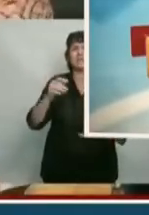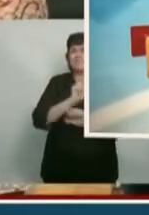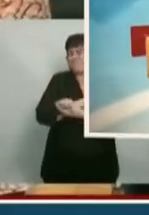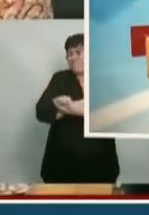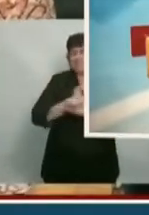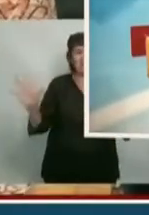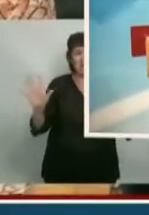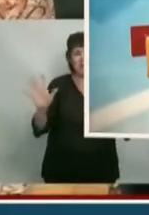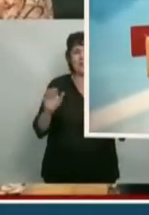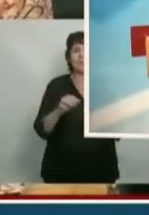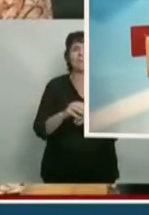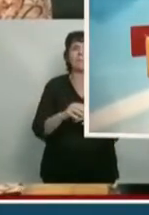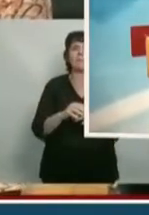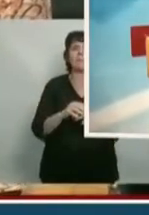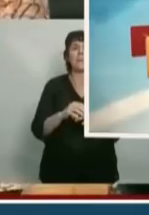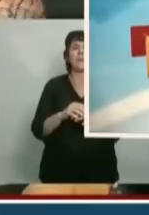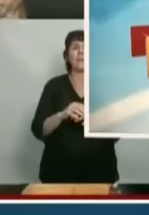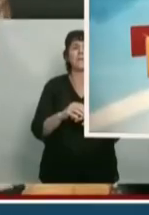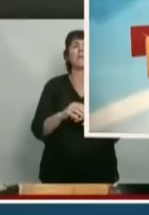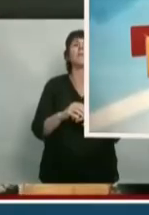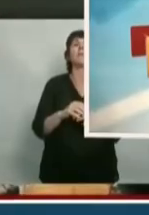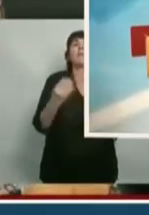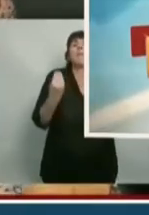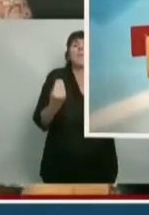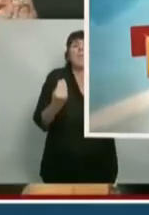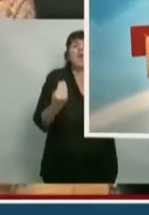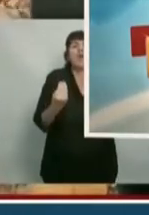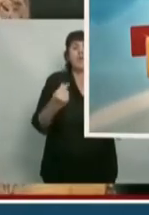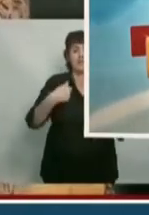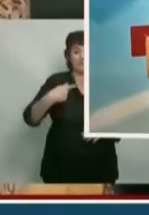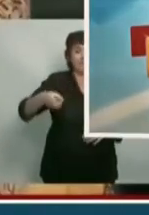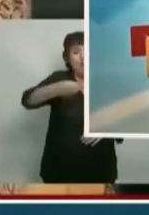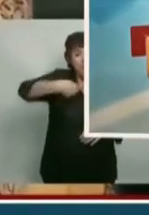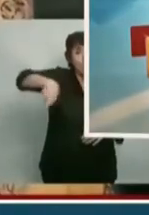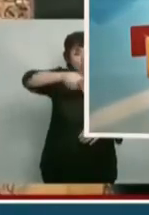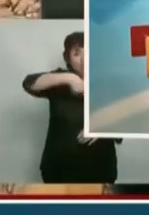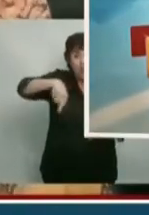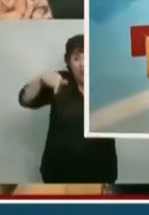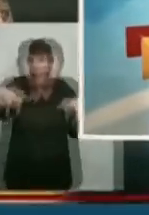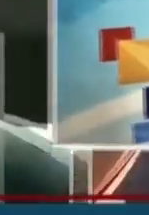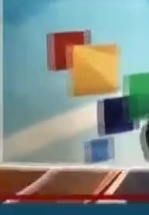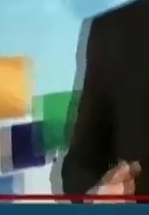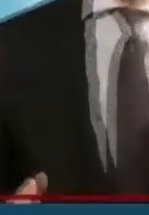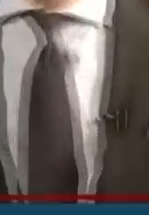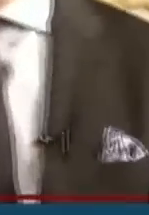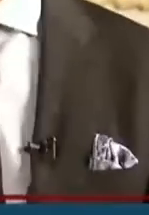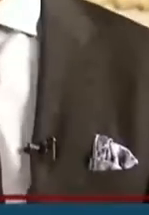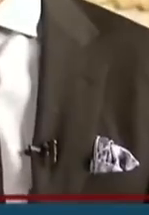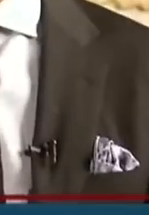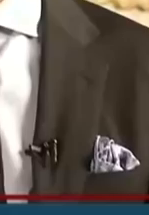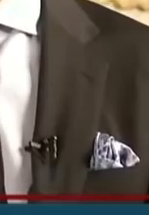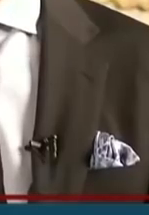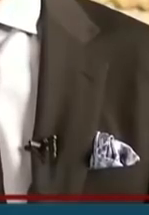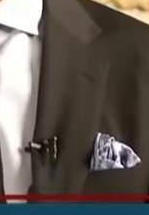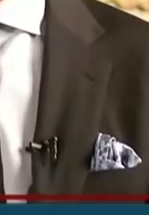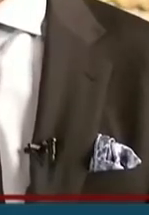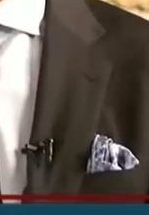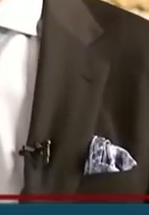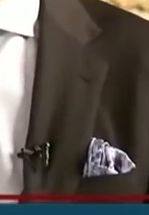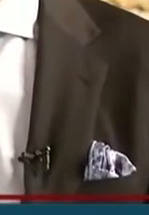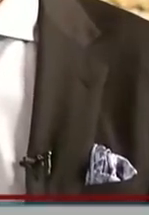but what has been a successful story of social achievements are going to go back,